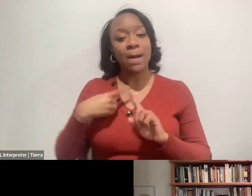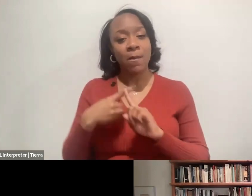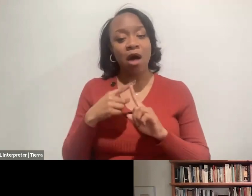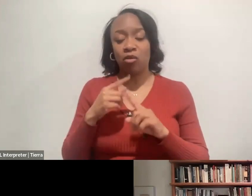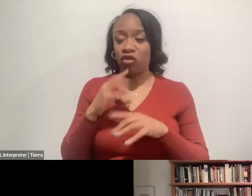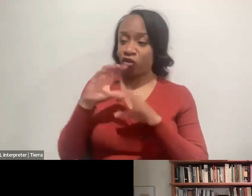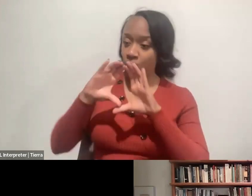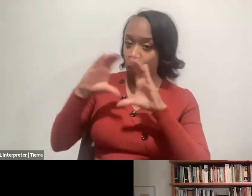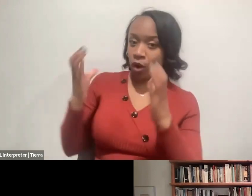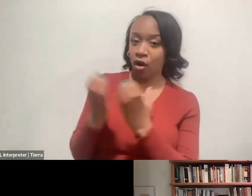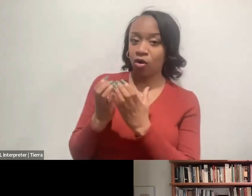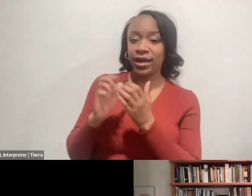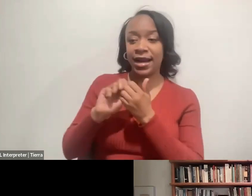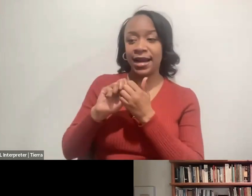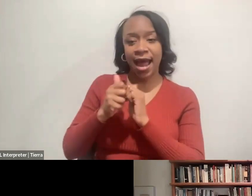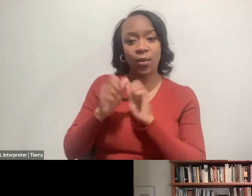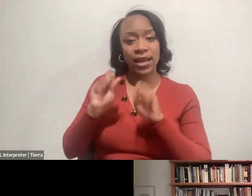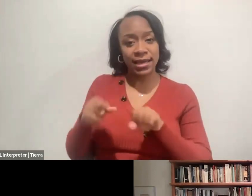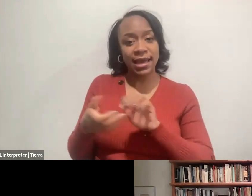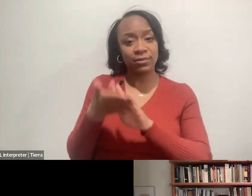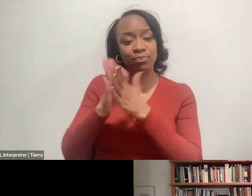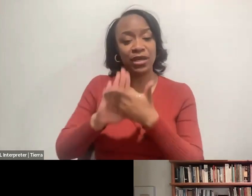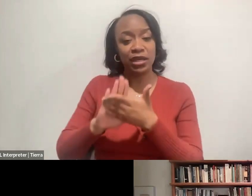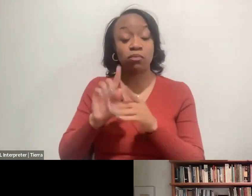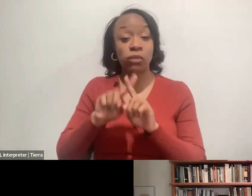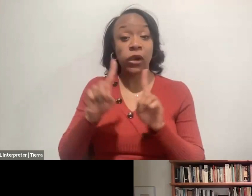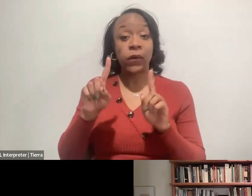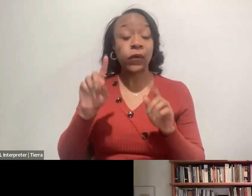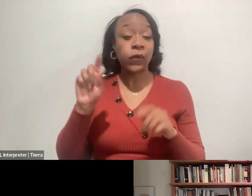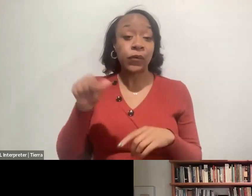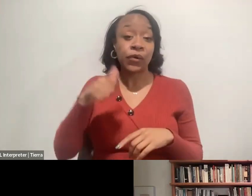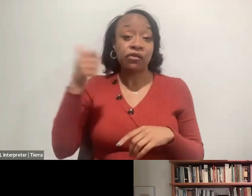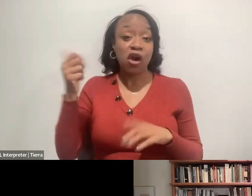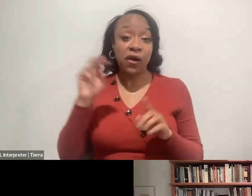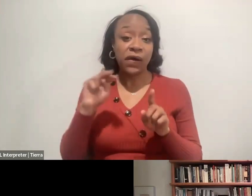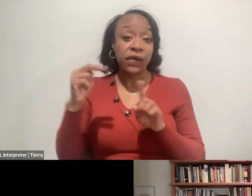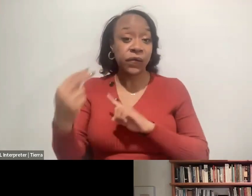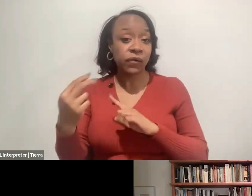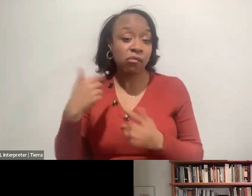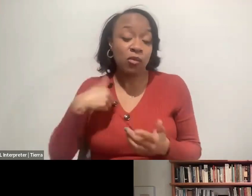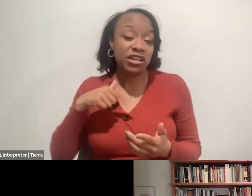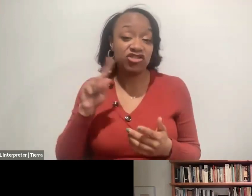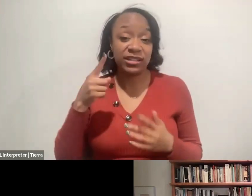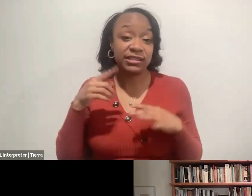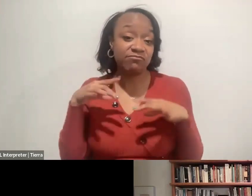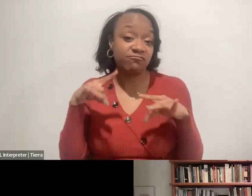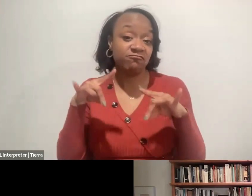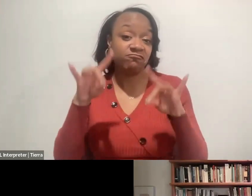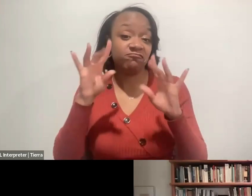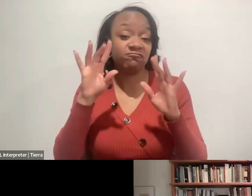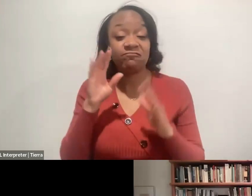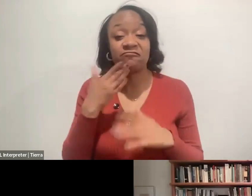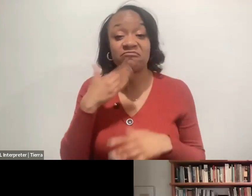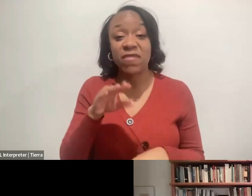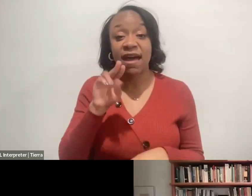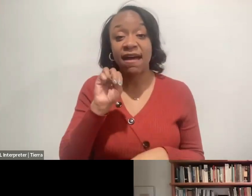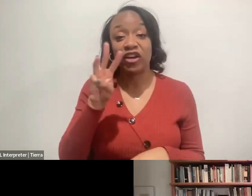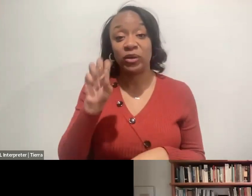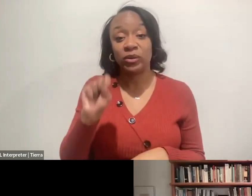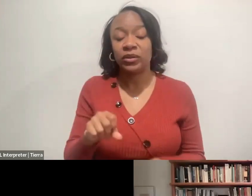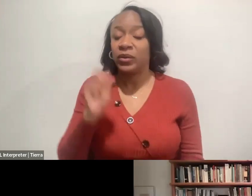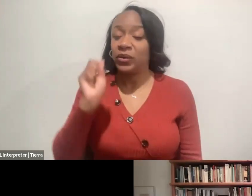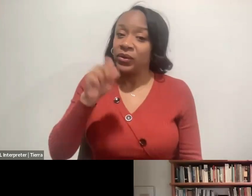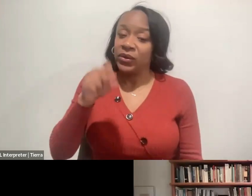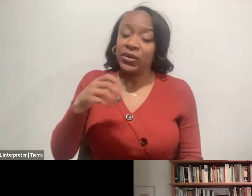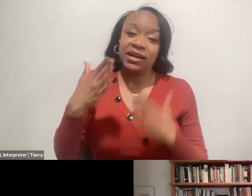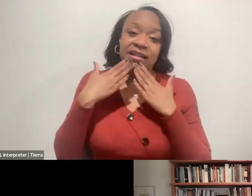and can be than whether we, on the other hand, just consume the bad news. Yeah. Thank you